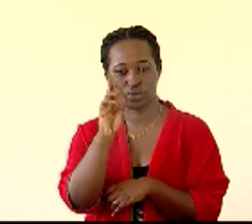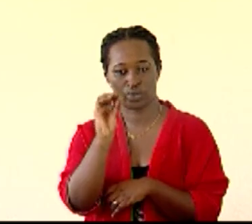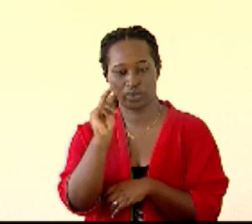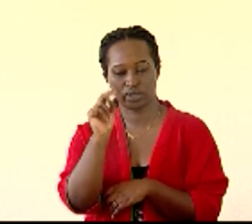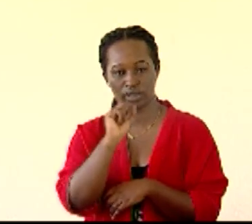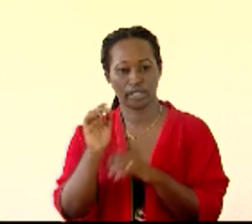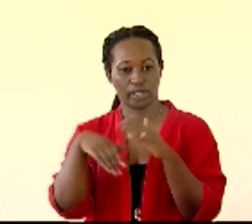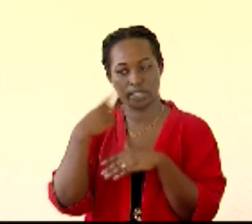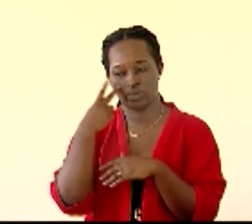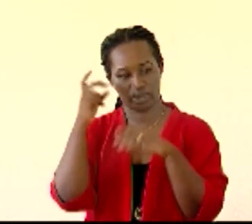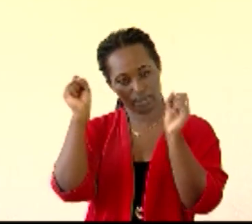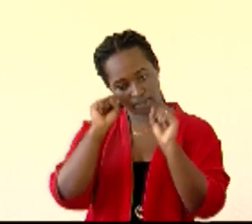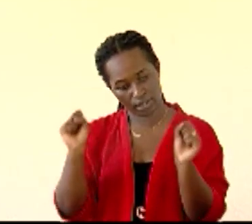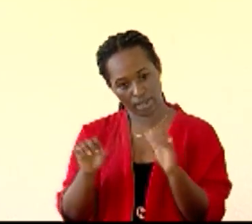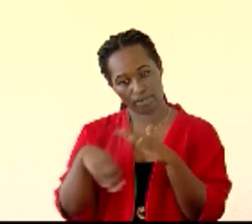we're looking at.